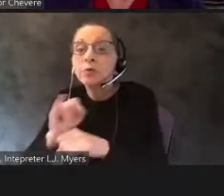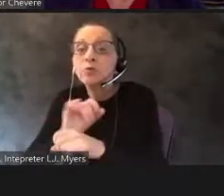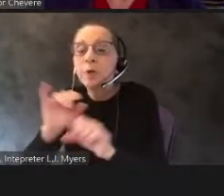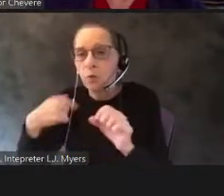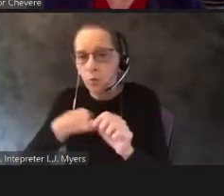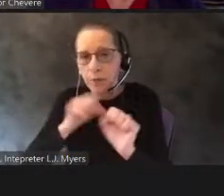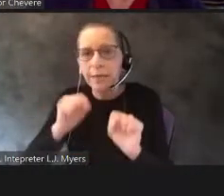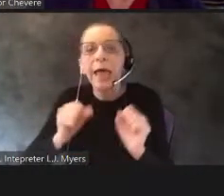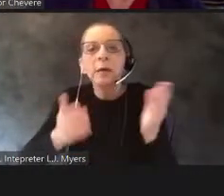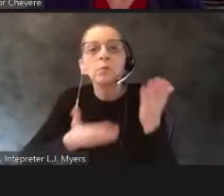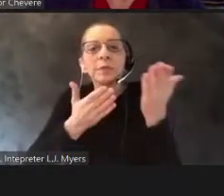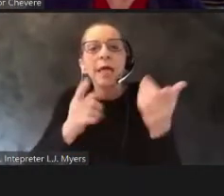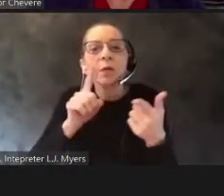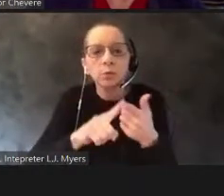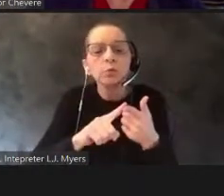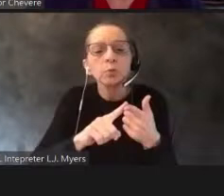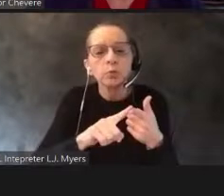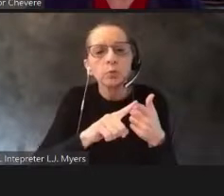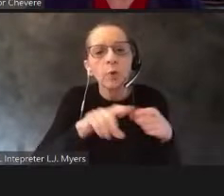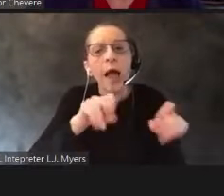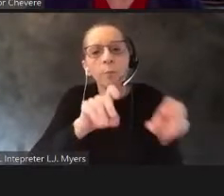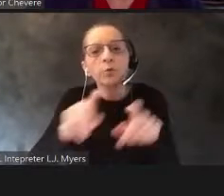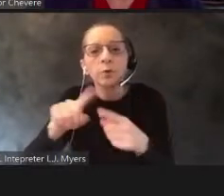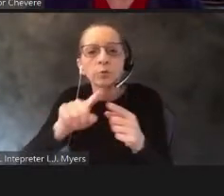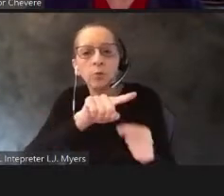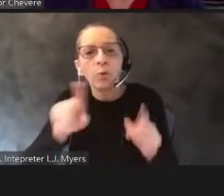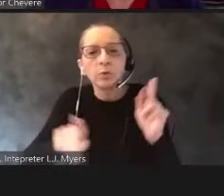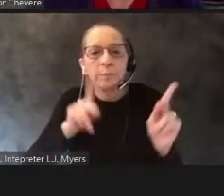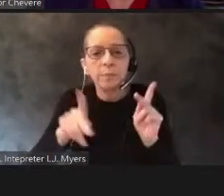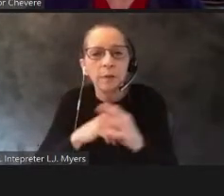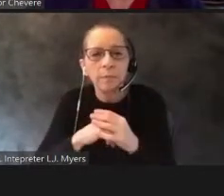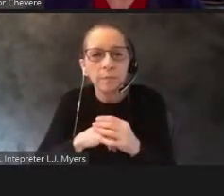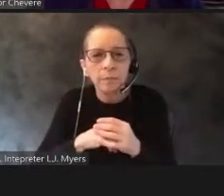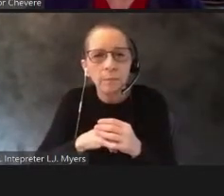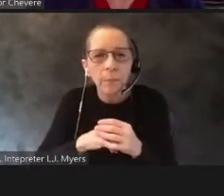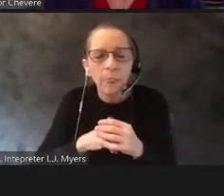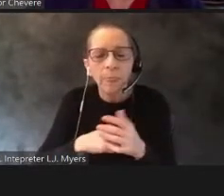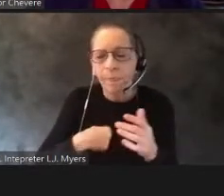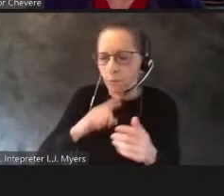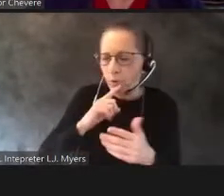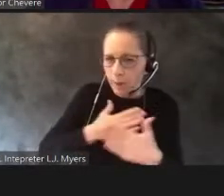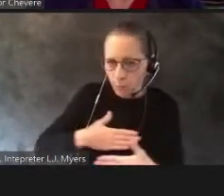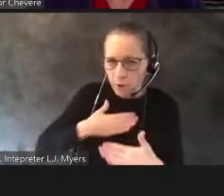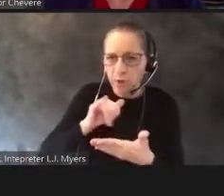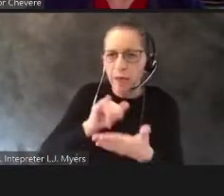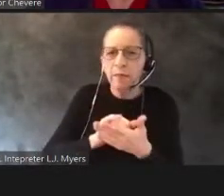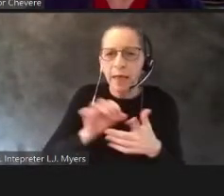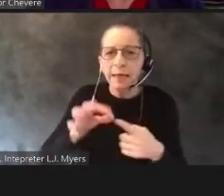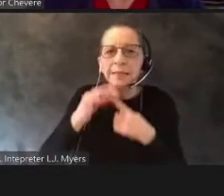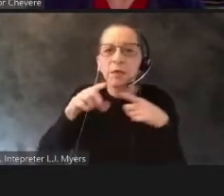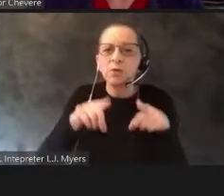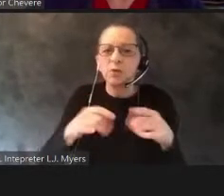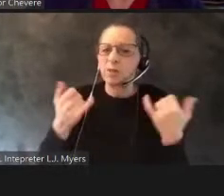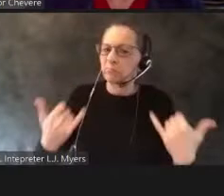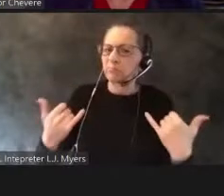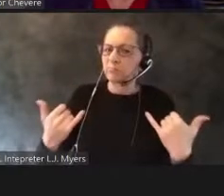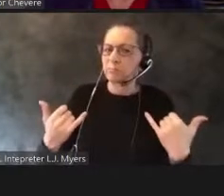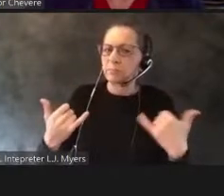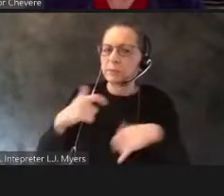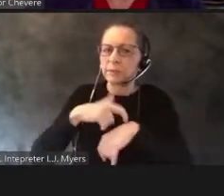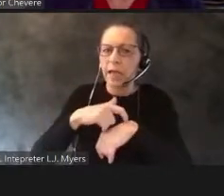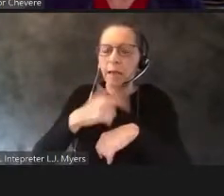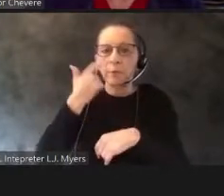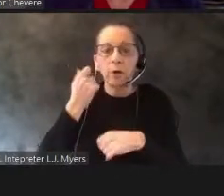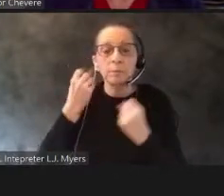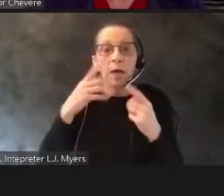this to our partners as opportunities for those folks. I really appreciate that, especially during this time, because so many